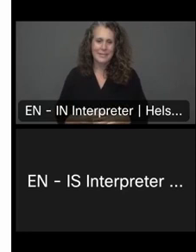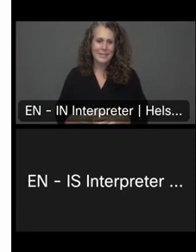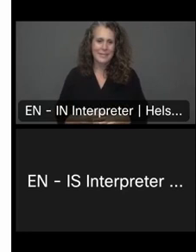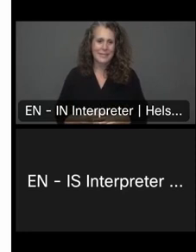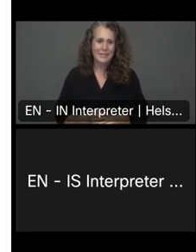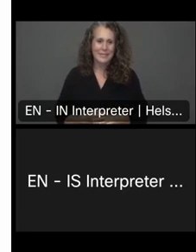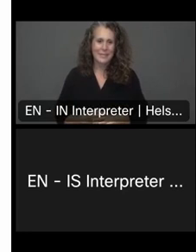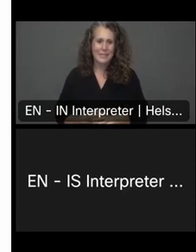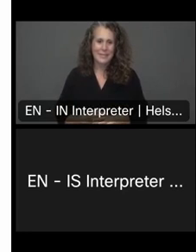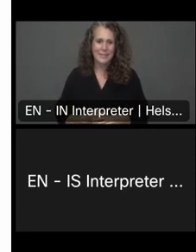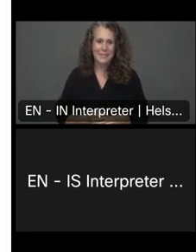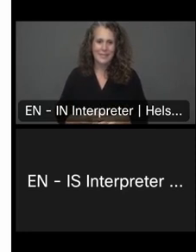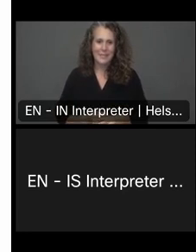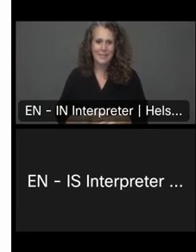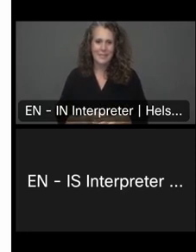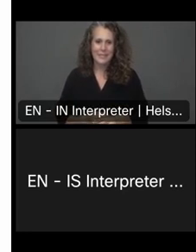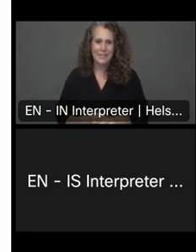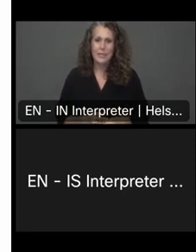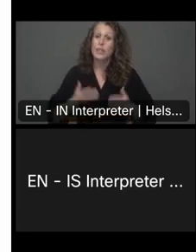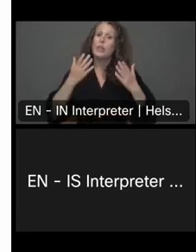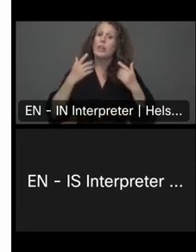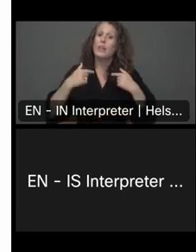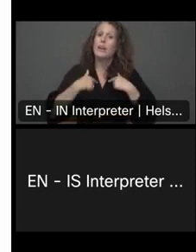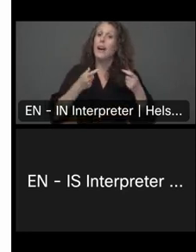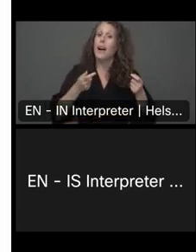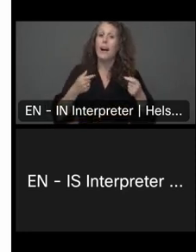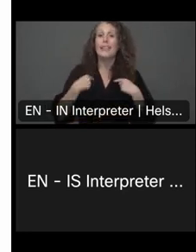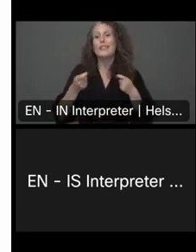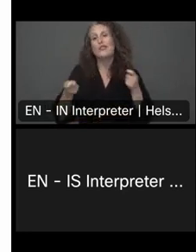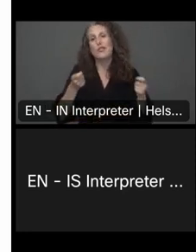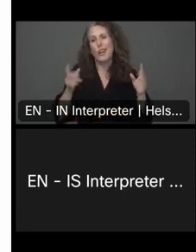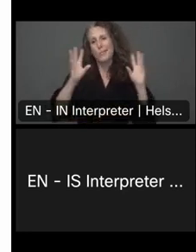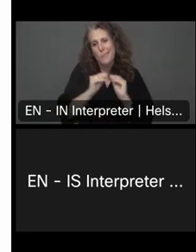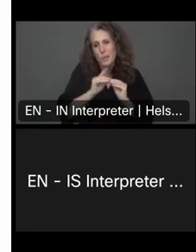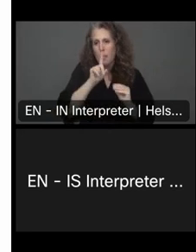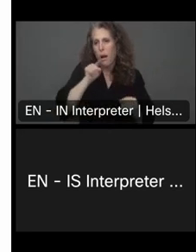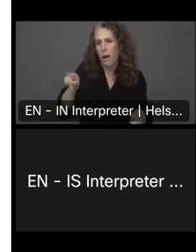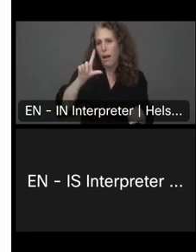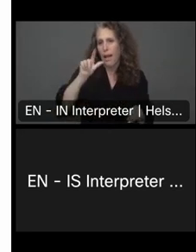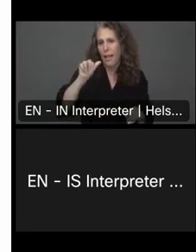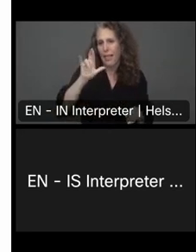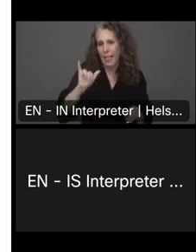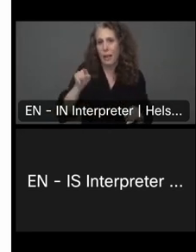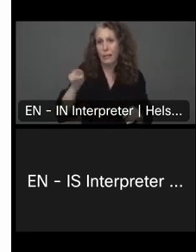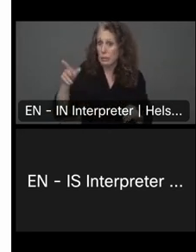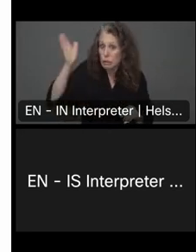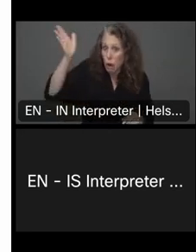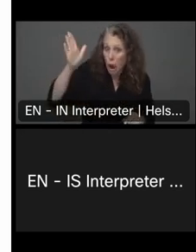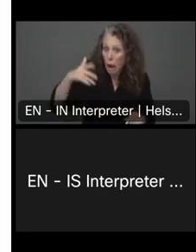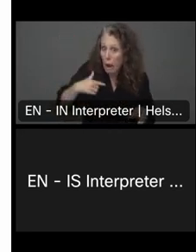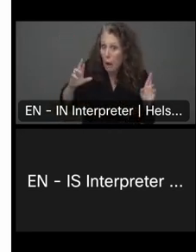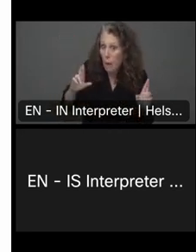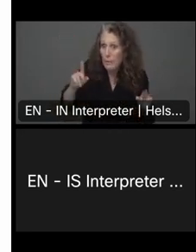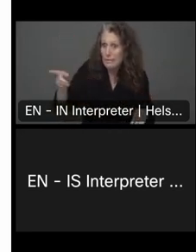I will share this meeting, but Larry will just give the talk, I hope.